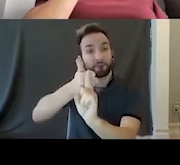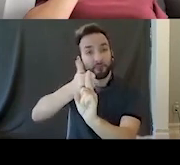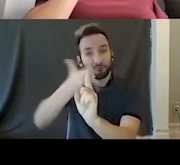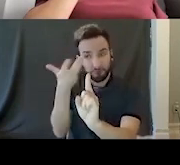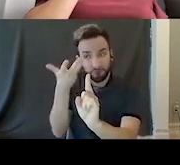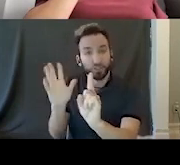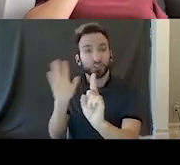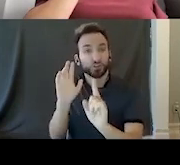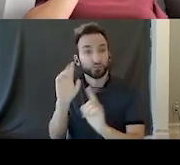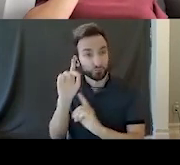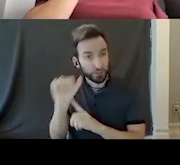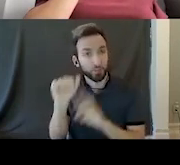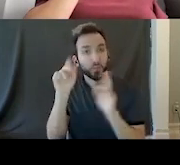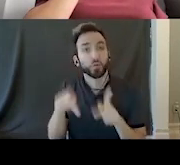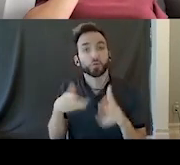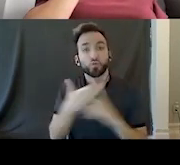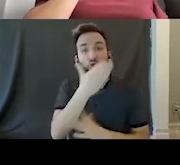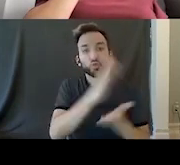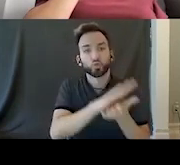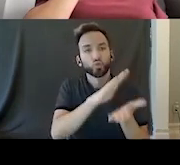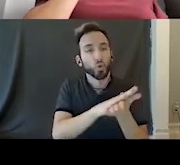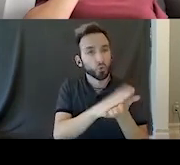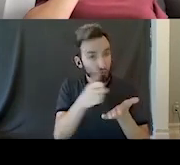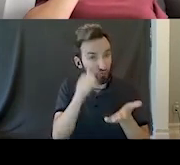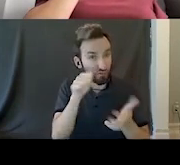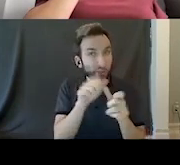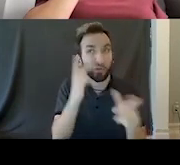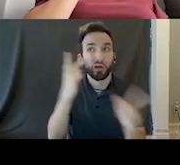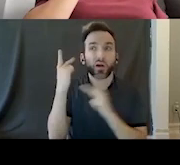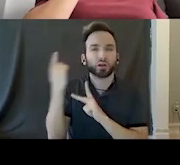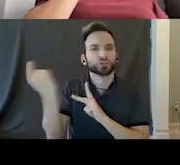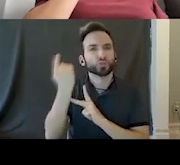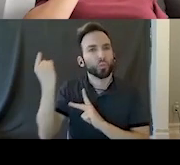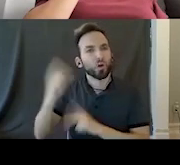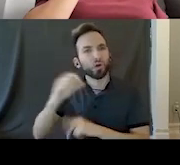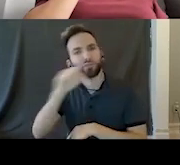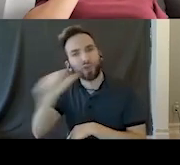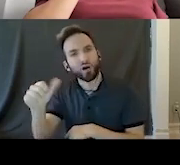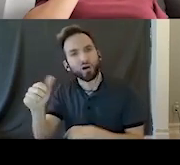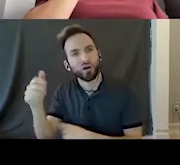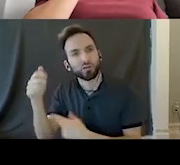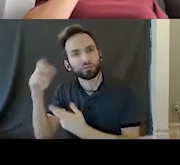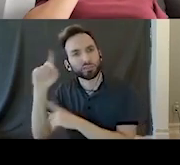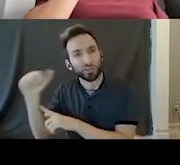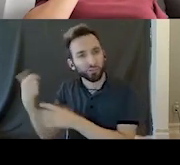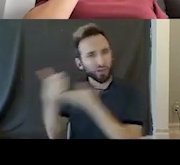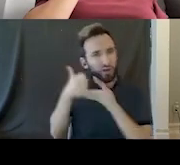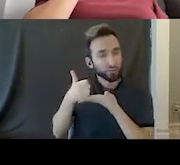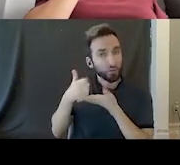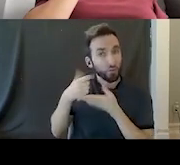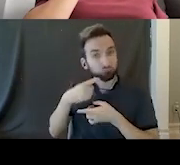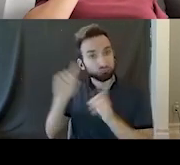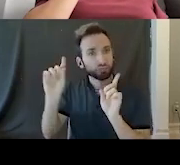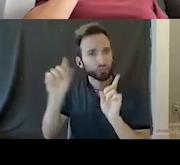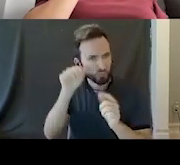that helped you a lot? And if you're an able-bodied student who's listening right now, what do you think you could do to